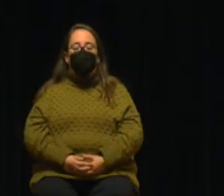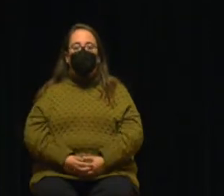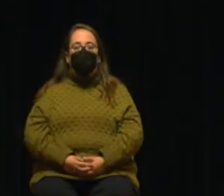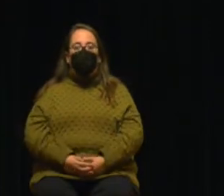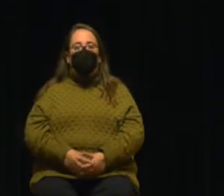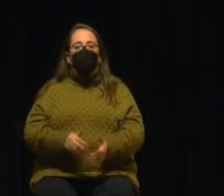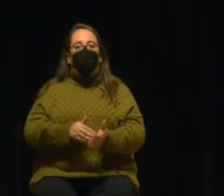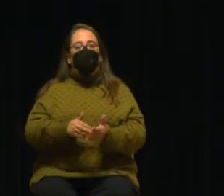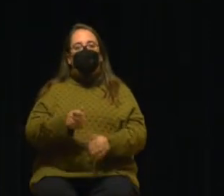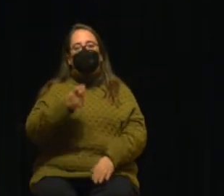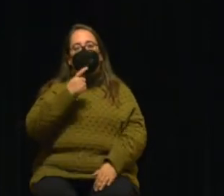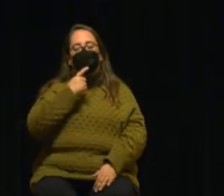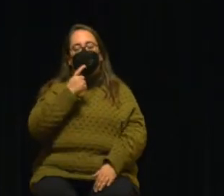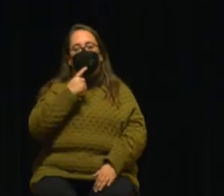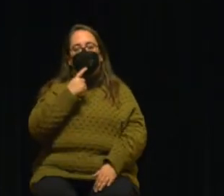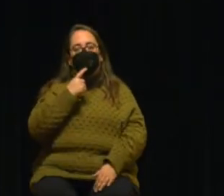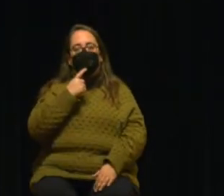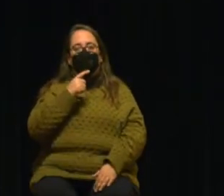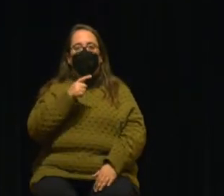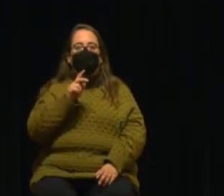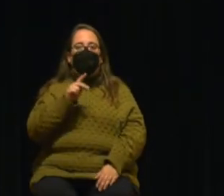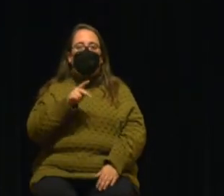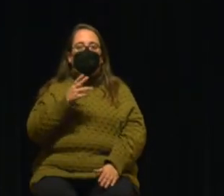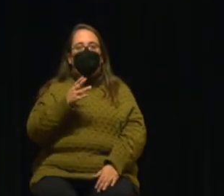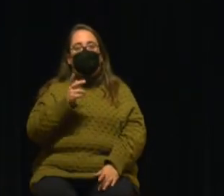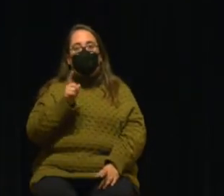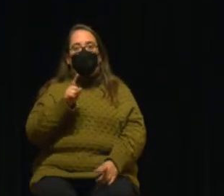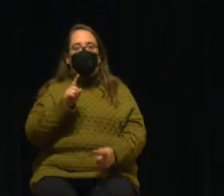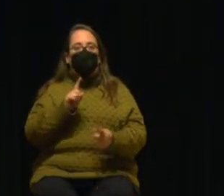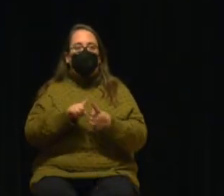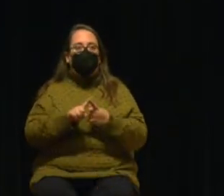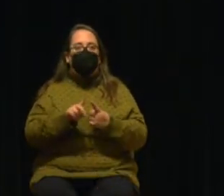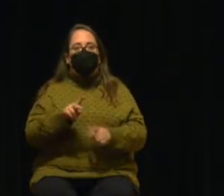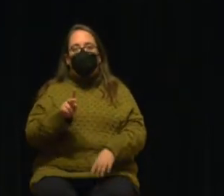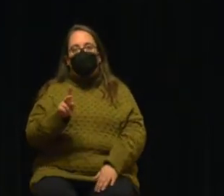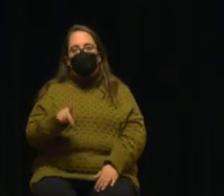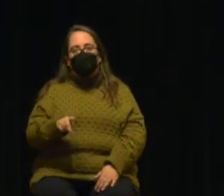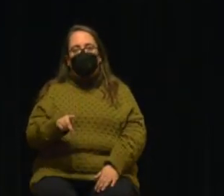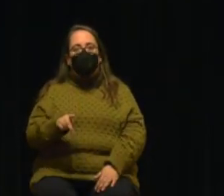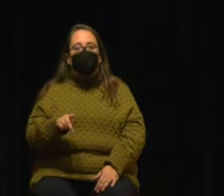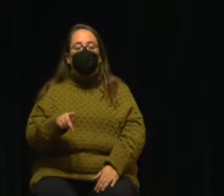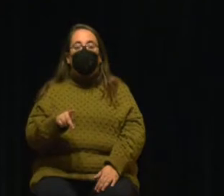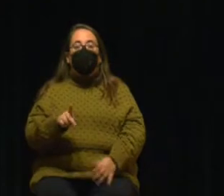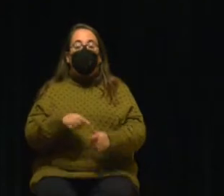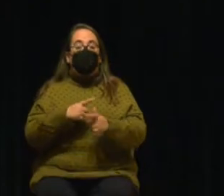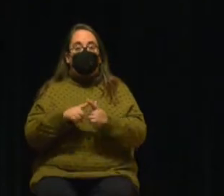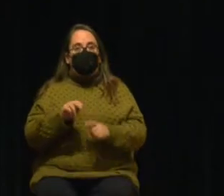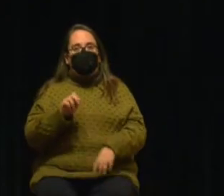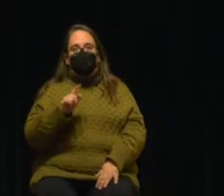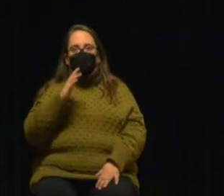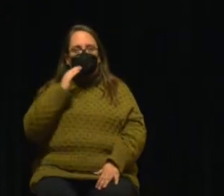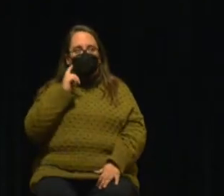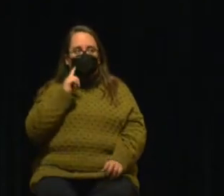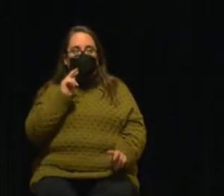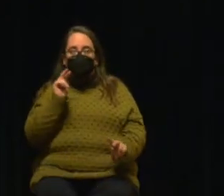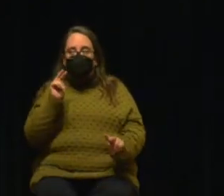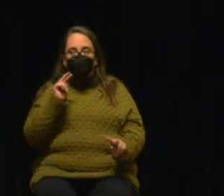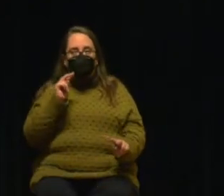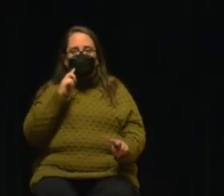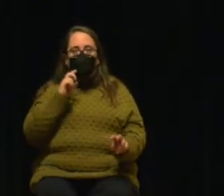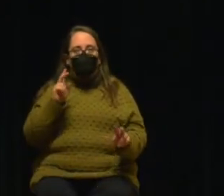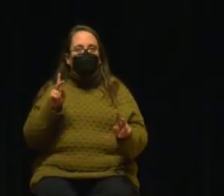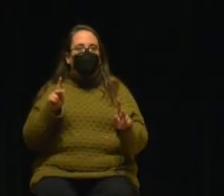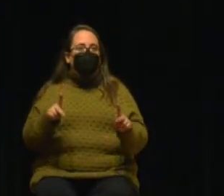ads would indicate that so-and-so was likely on his way to Philadelphia. In that case, Still knew to be on the lookout for the